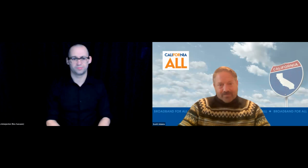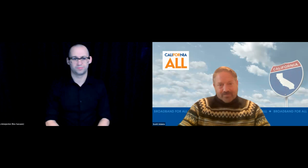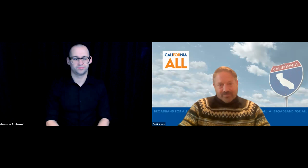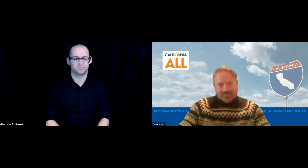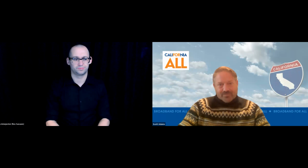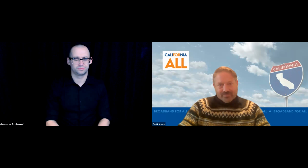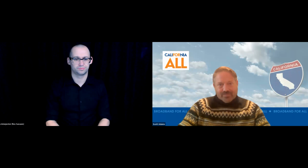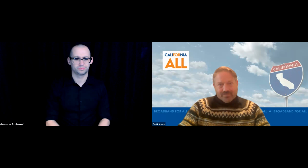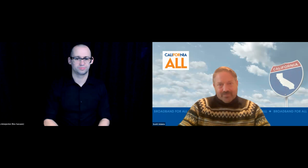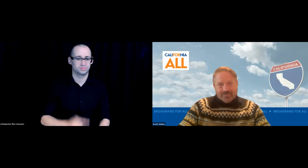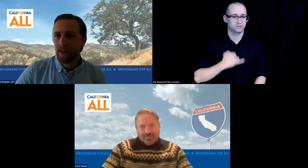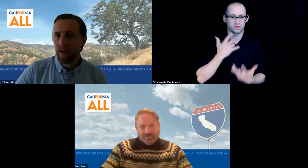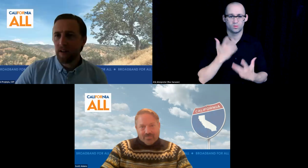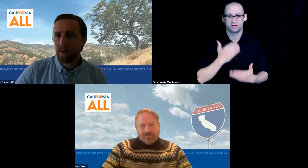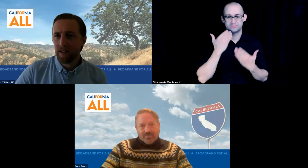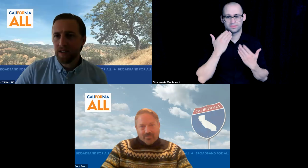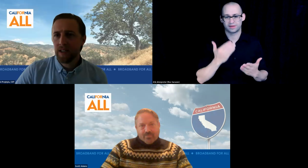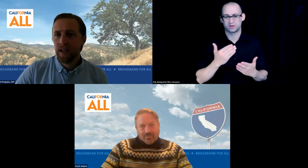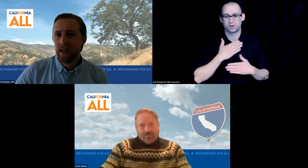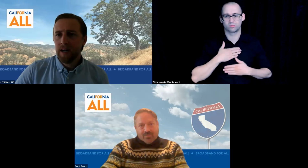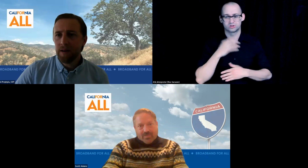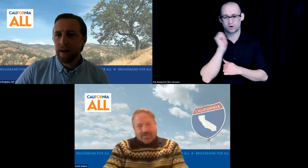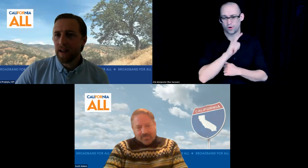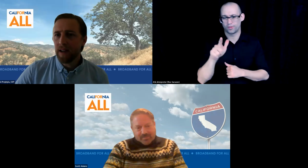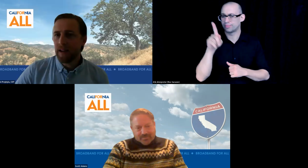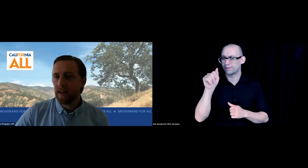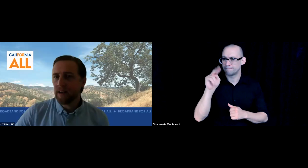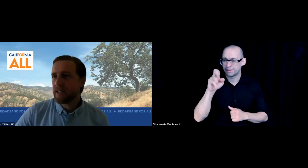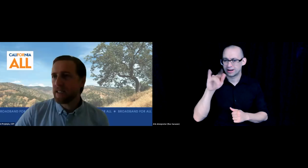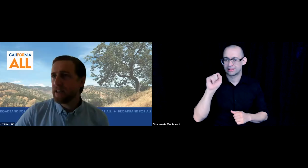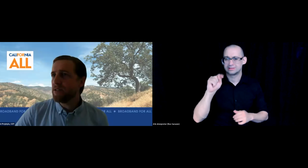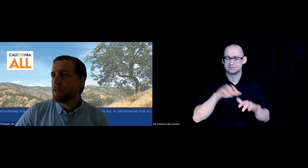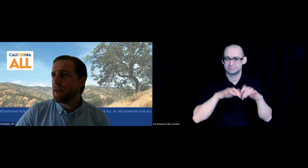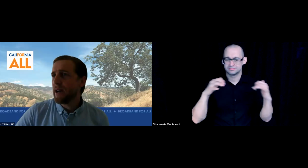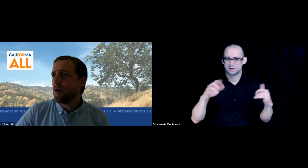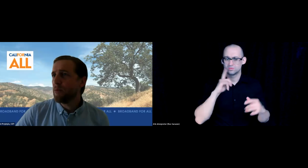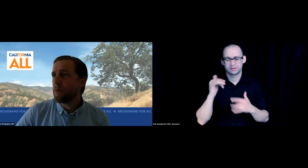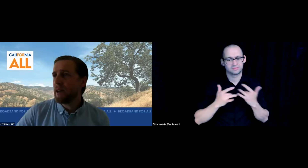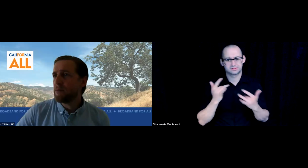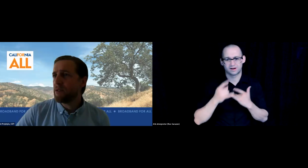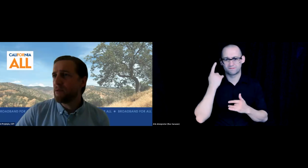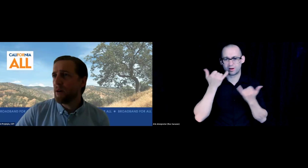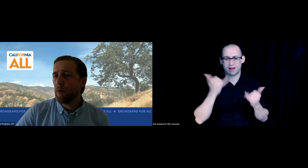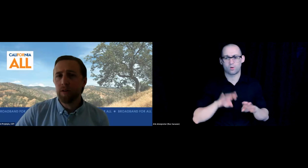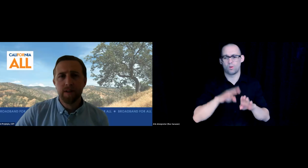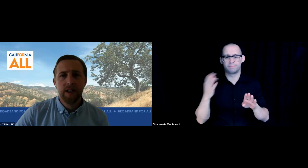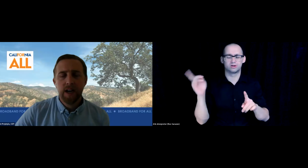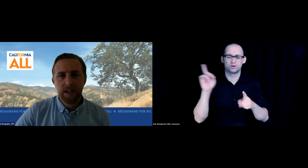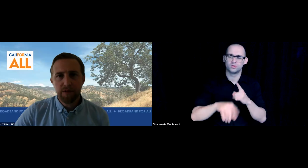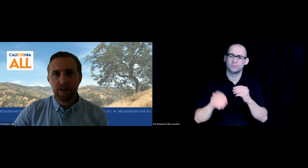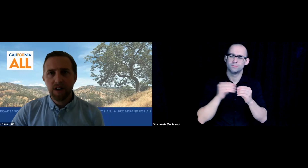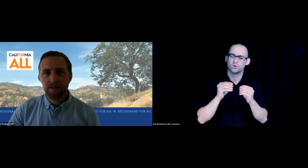wanted to appreciate and thank all of our panelists, and excited to now open it up to a more